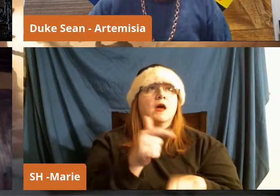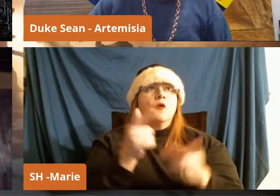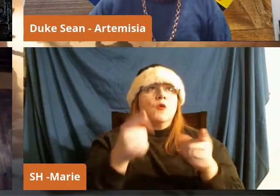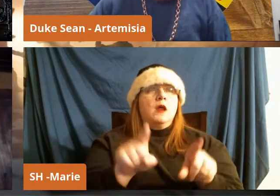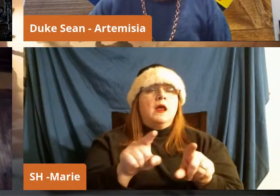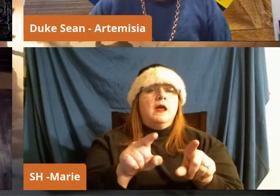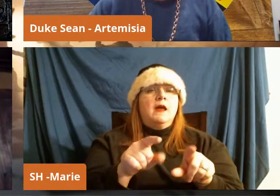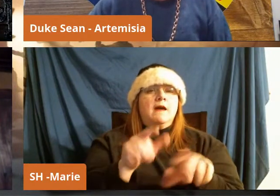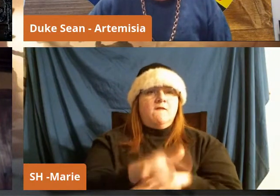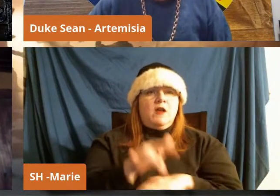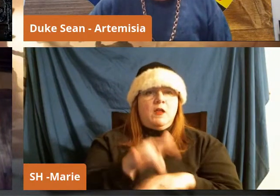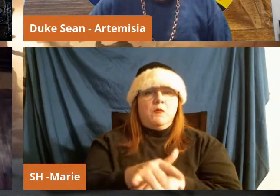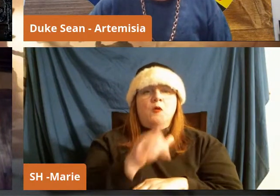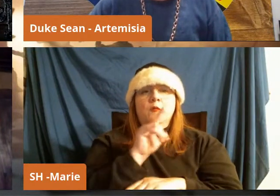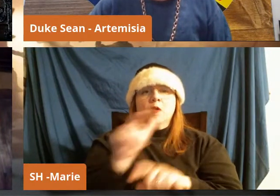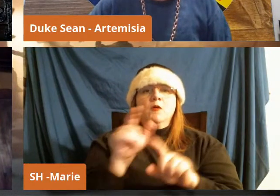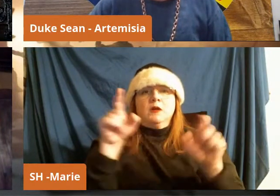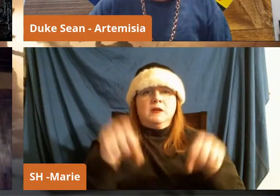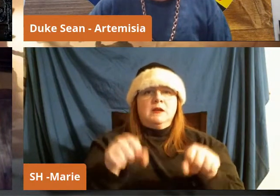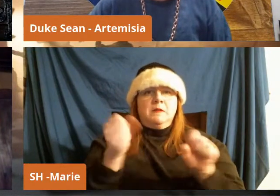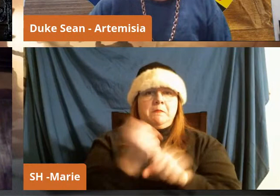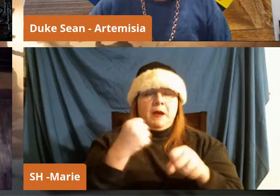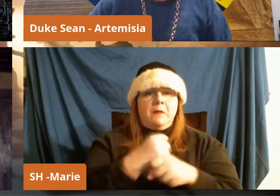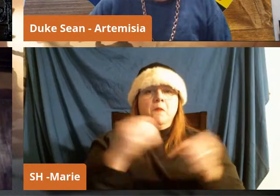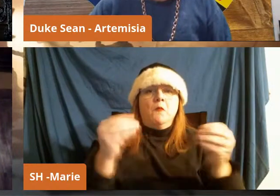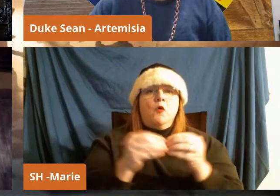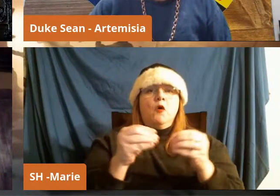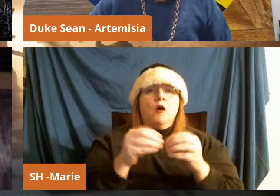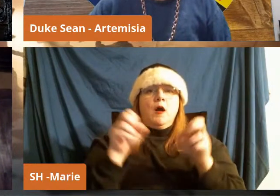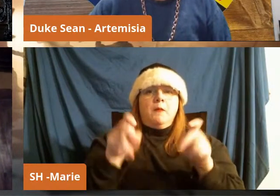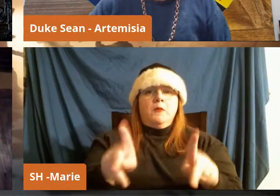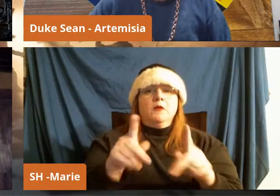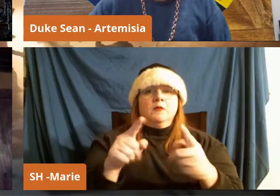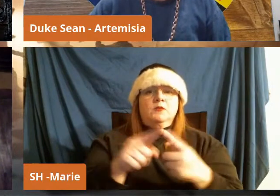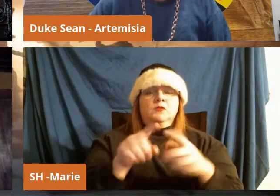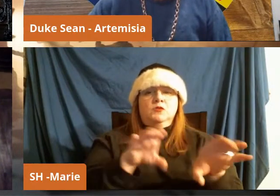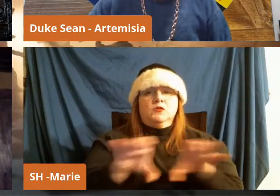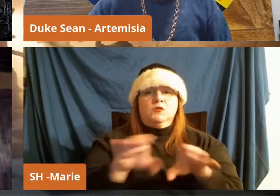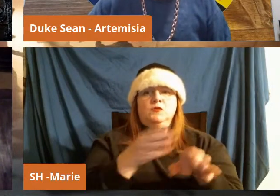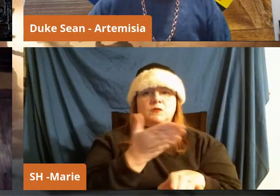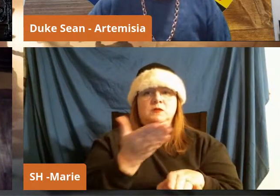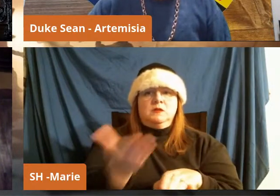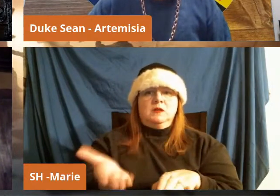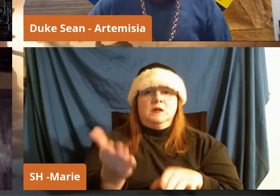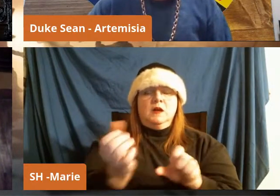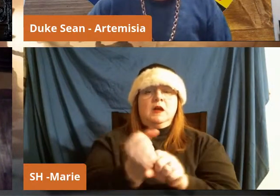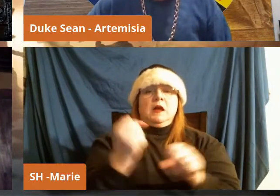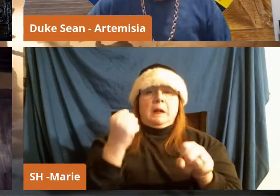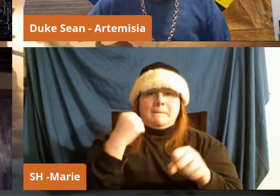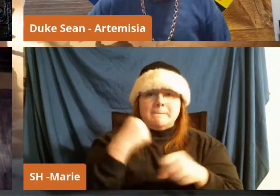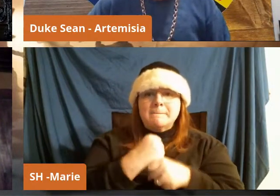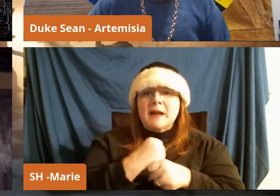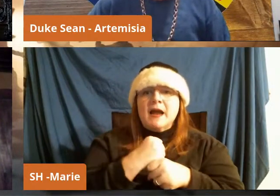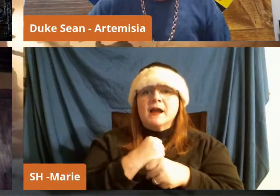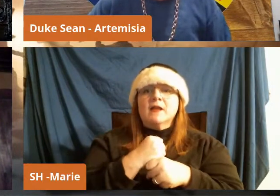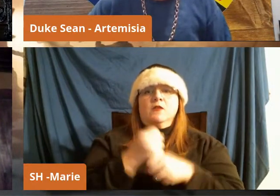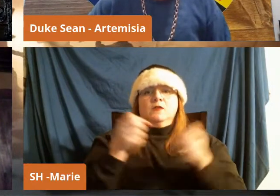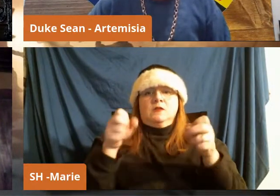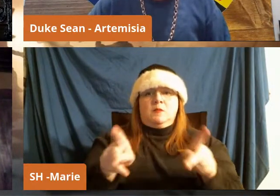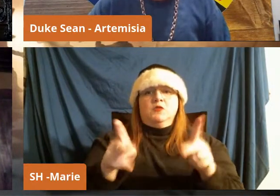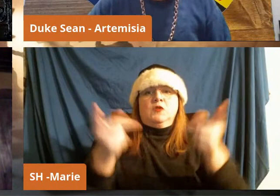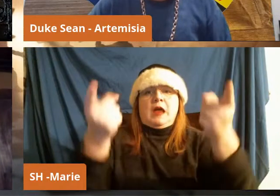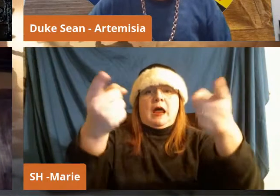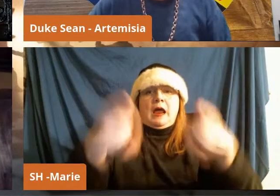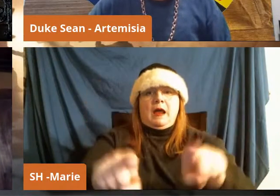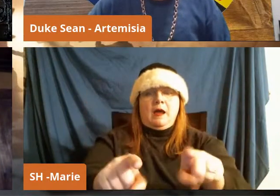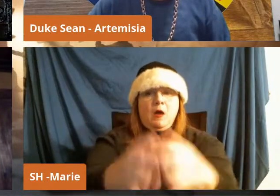available, and we have to make more opportunities to do those things, and we have to make those opportunities, and